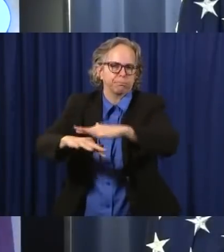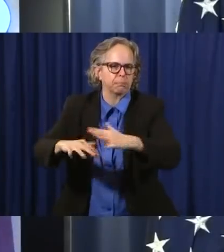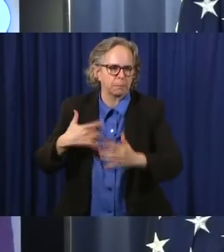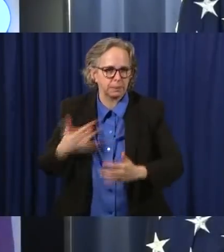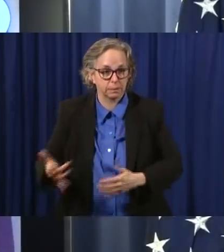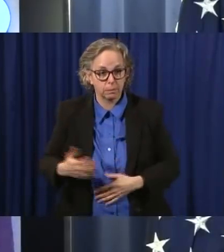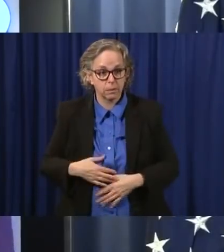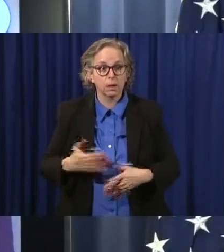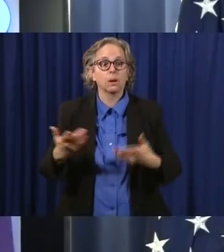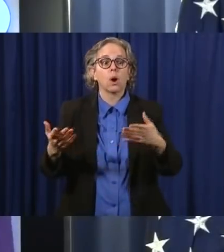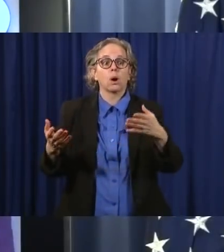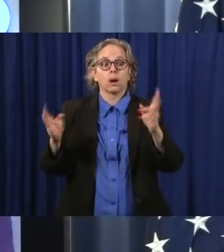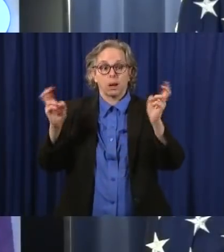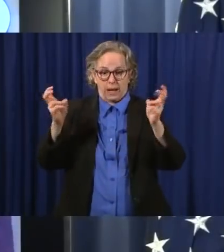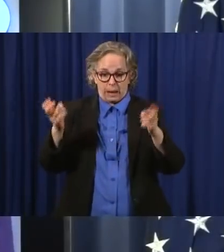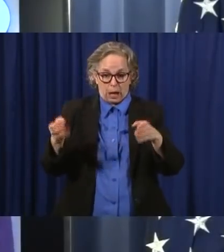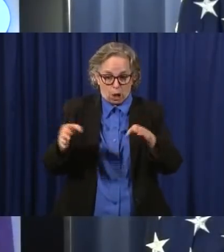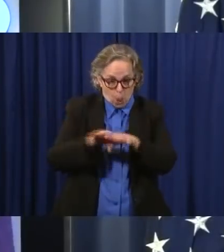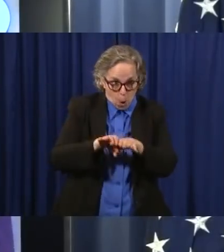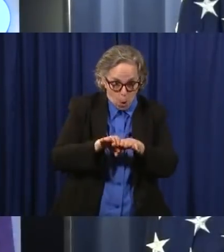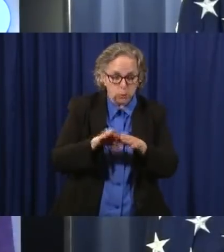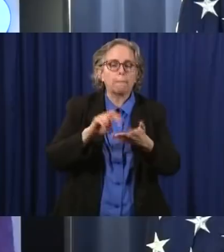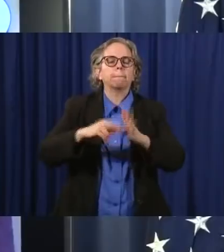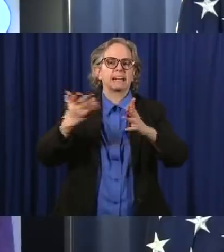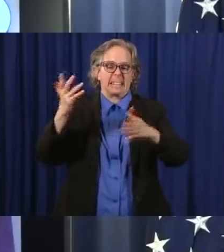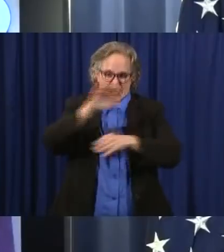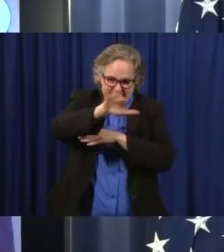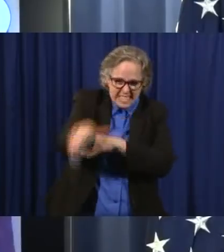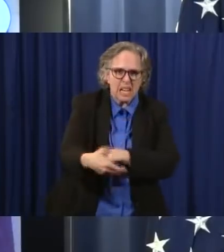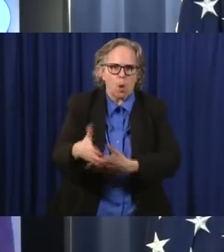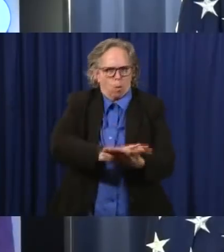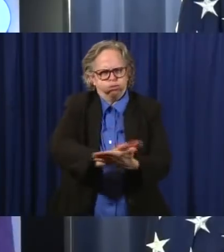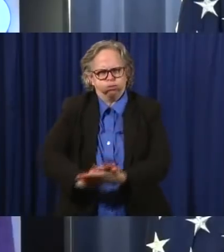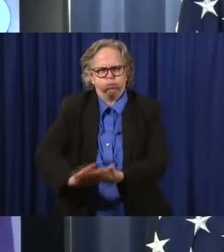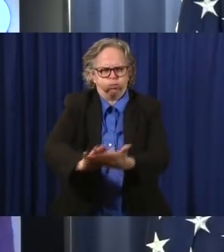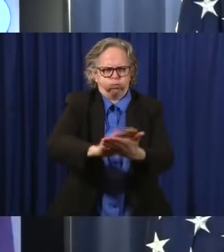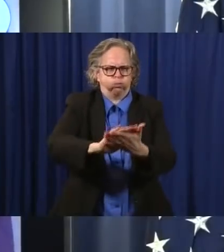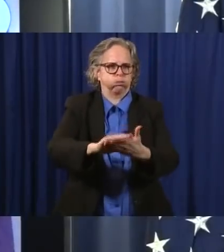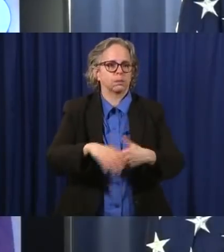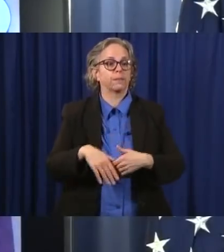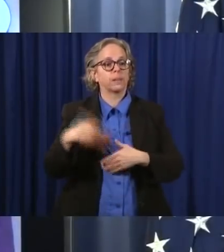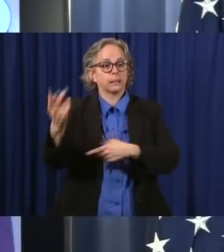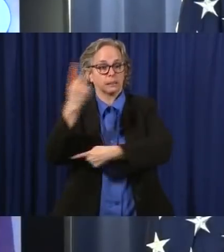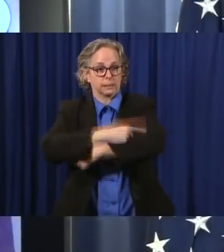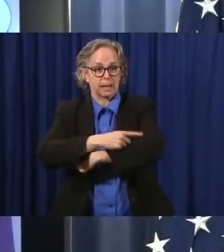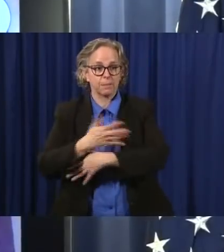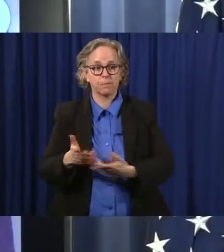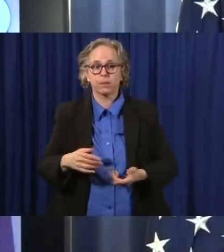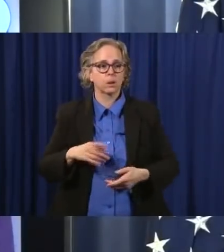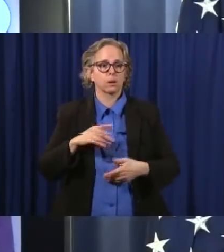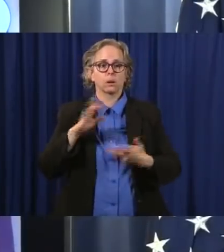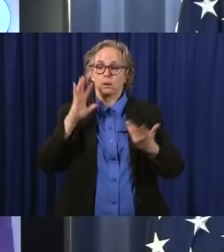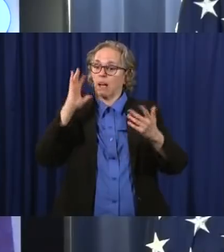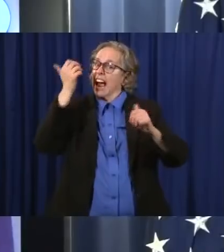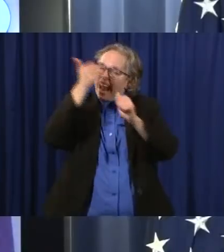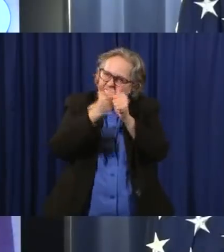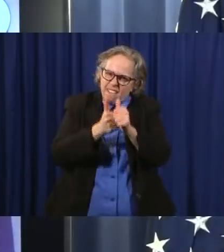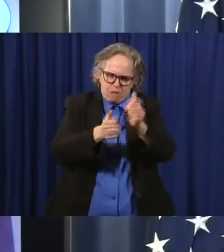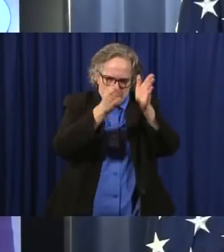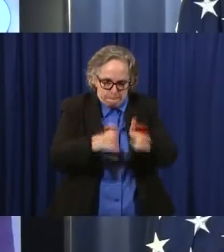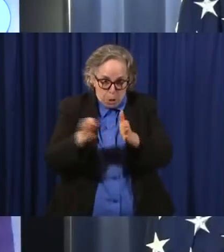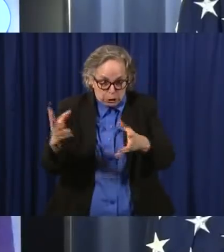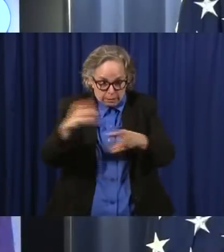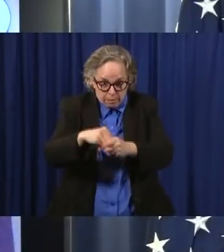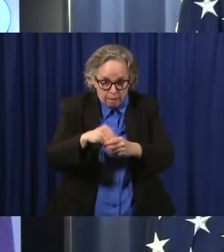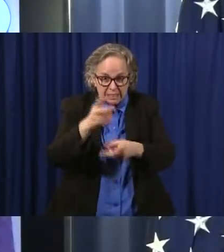day. Children and teachers will wash their hands a lot. Everyone will need to wash their hands between activities,